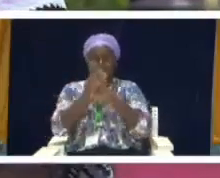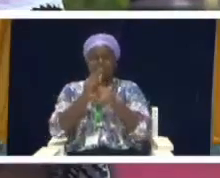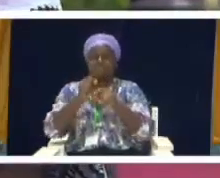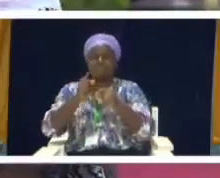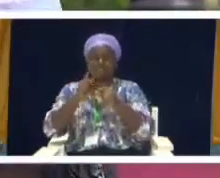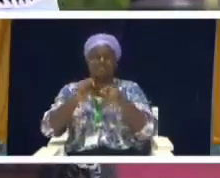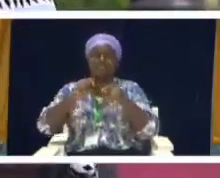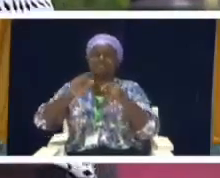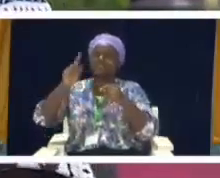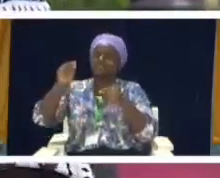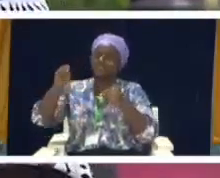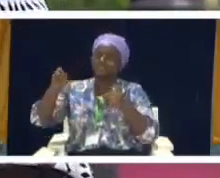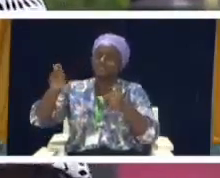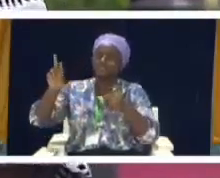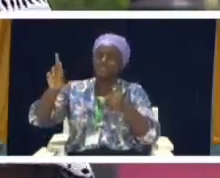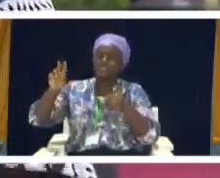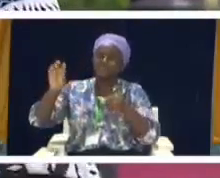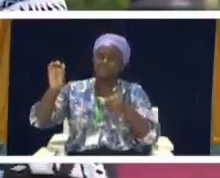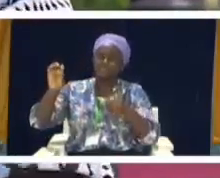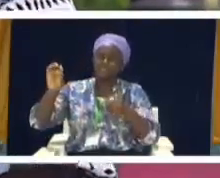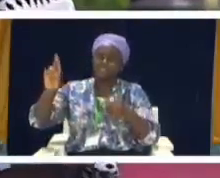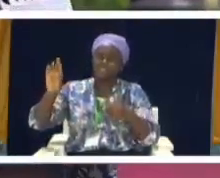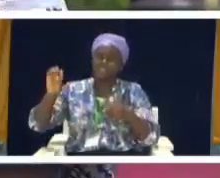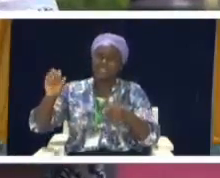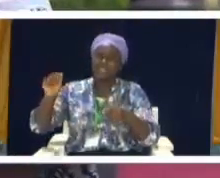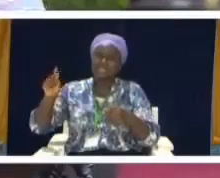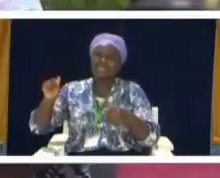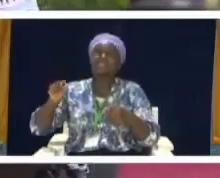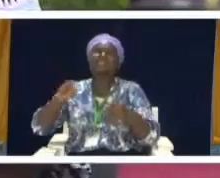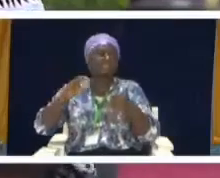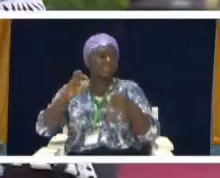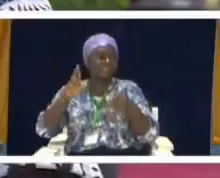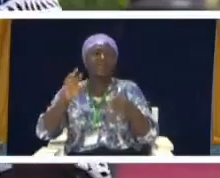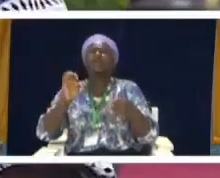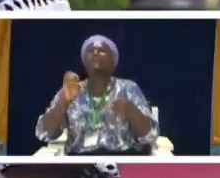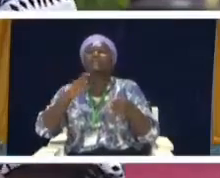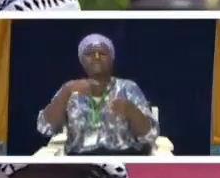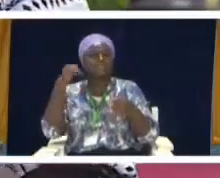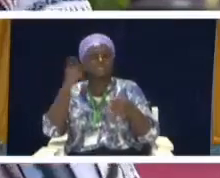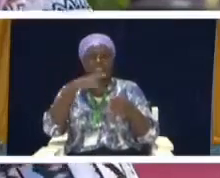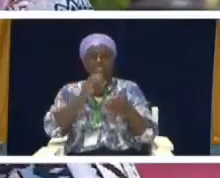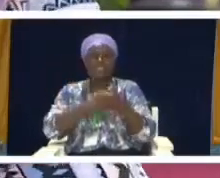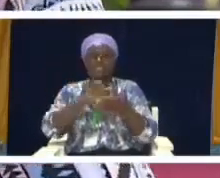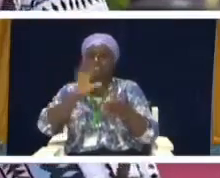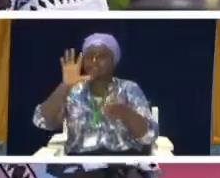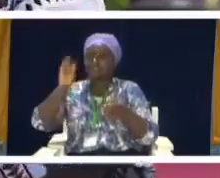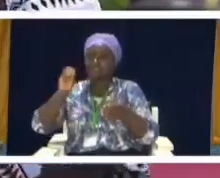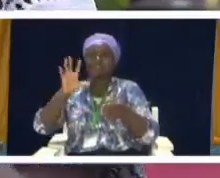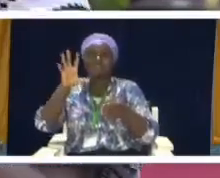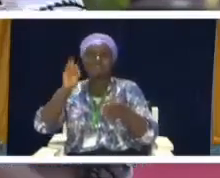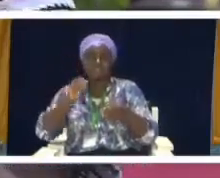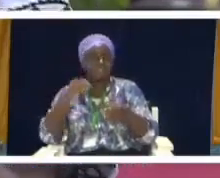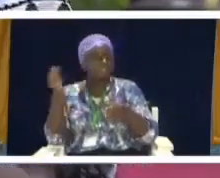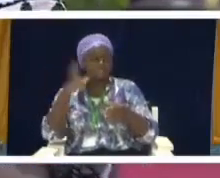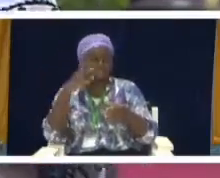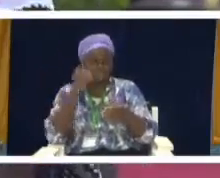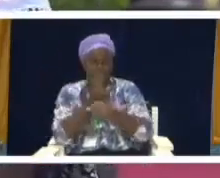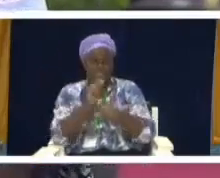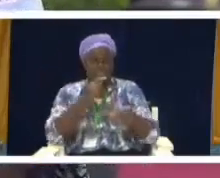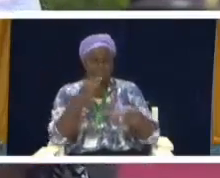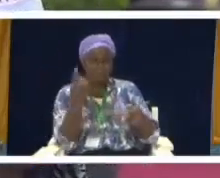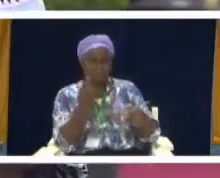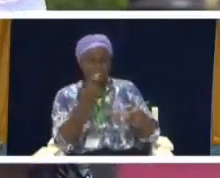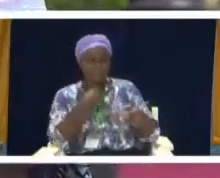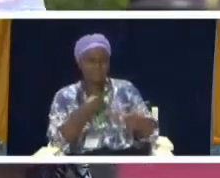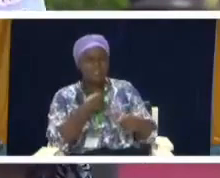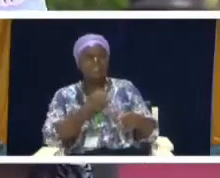They took me to the theater for an emergency CA, but they told me it is 50-50, but they are going to save me alone. I just looked up